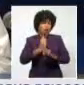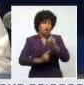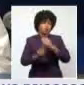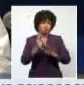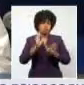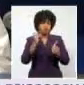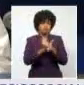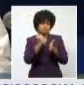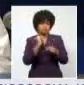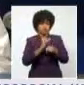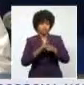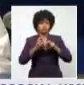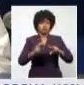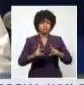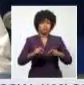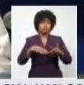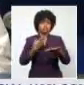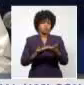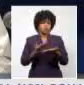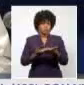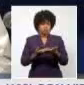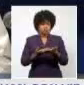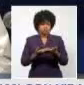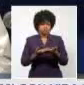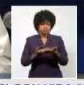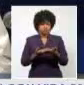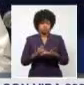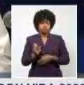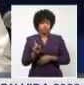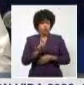have already explained, they test positive again.